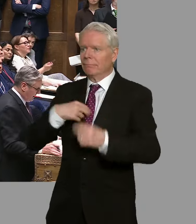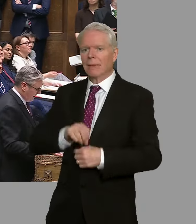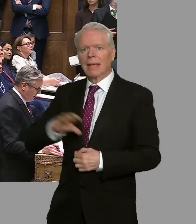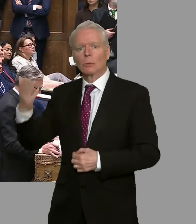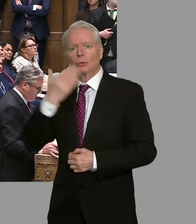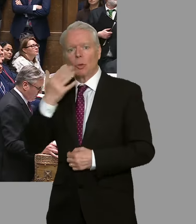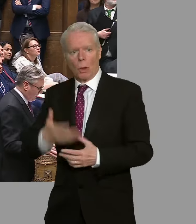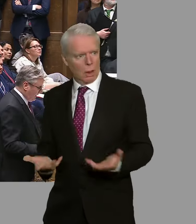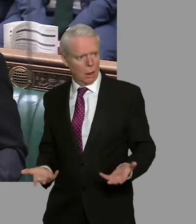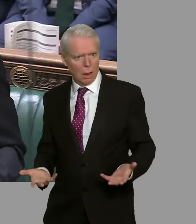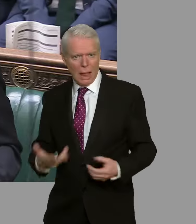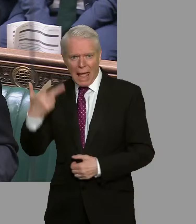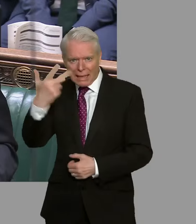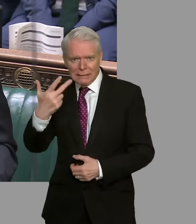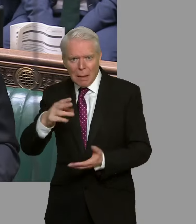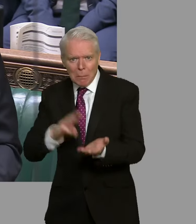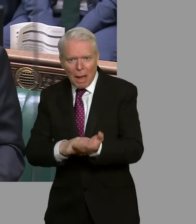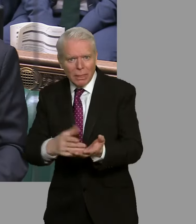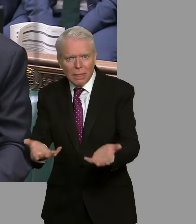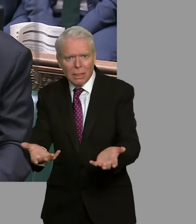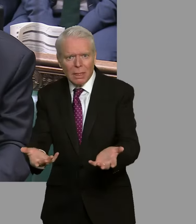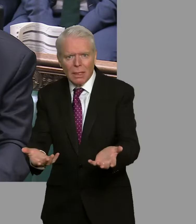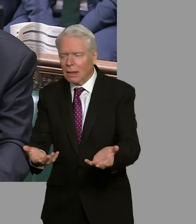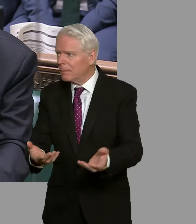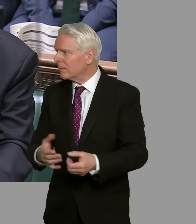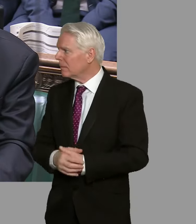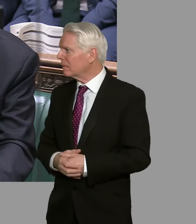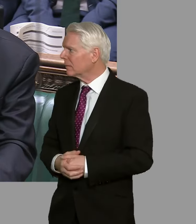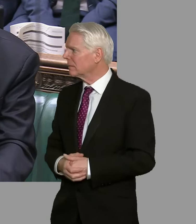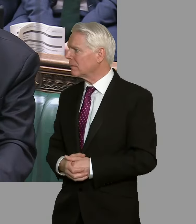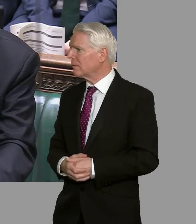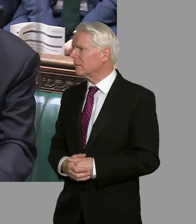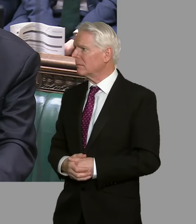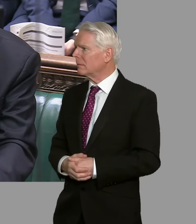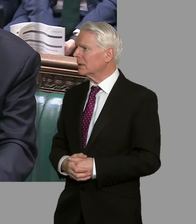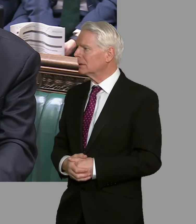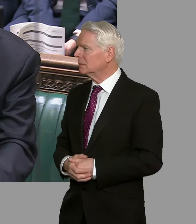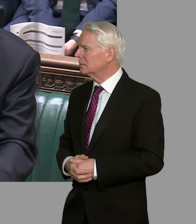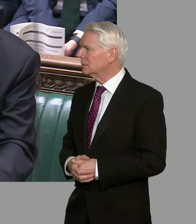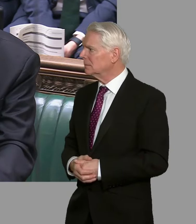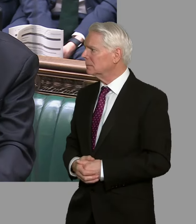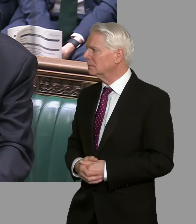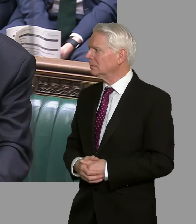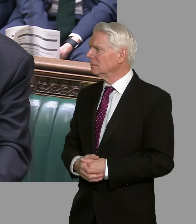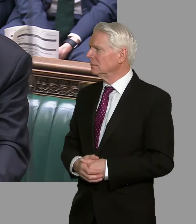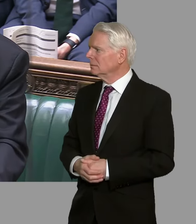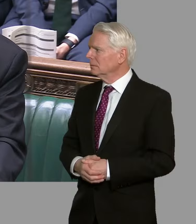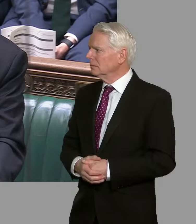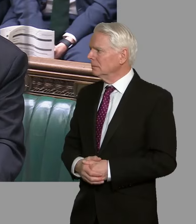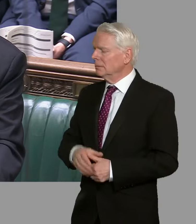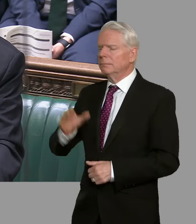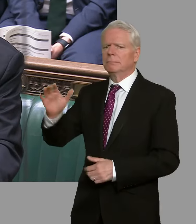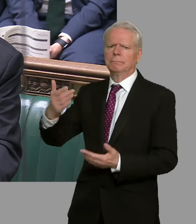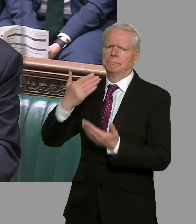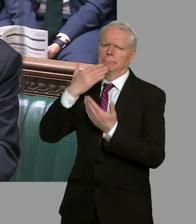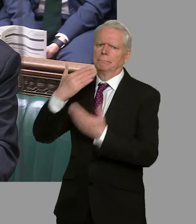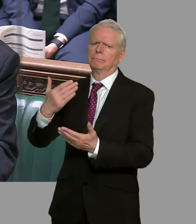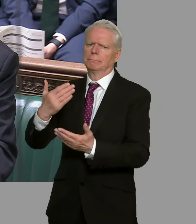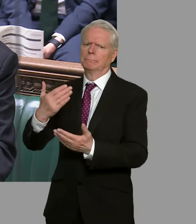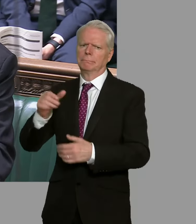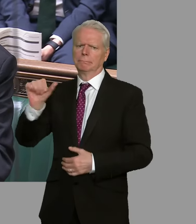this issue. Our principle is that every young person with special education needs should receive the right support to